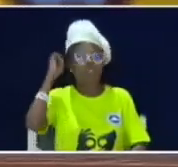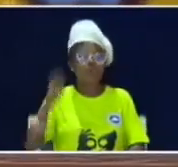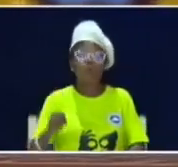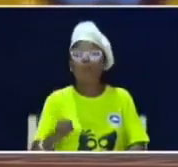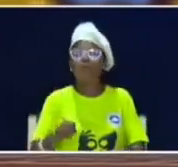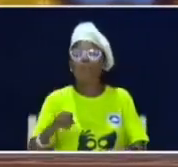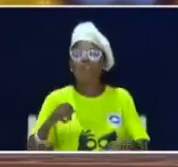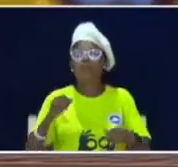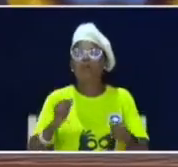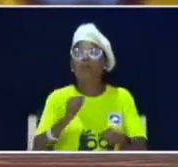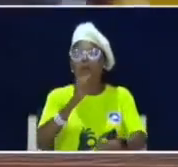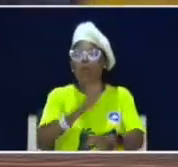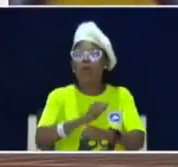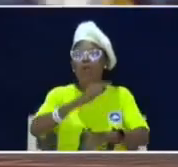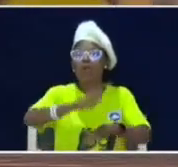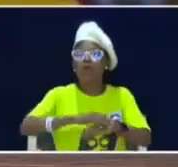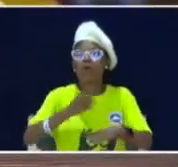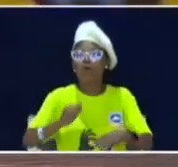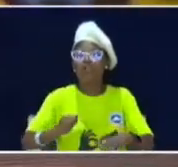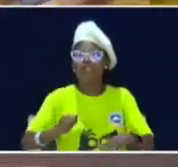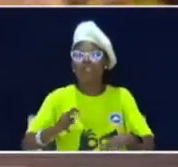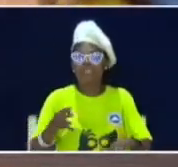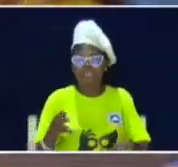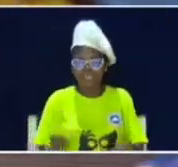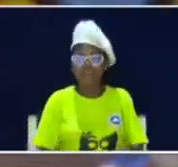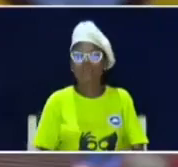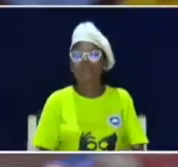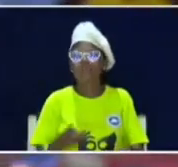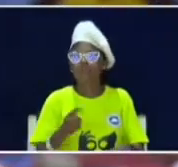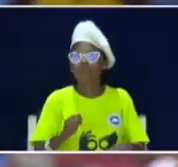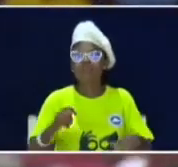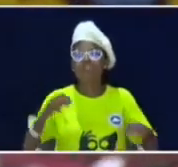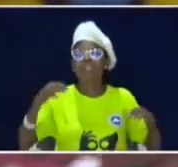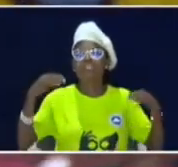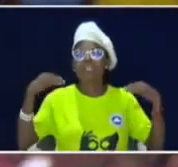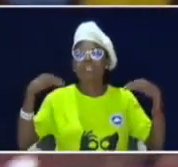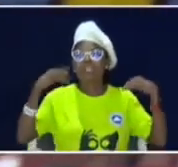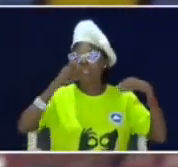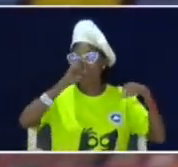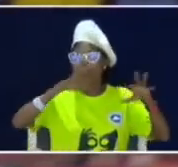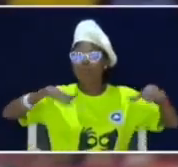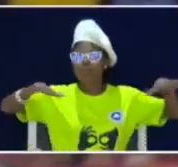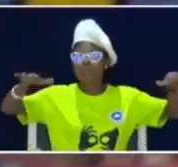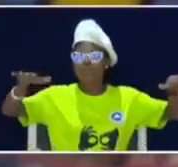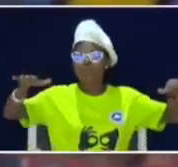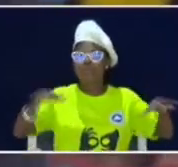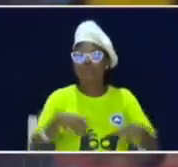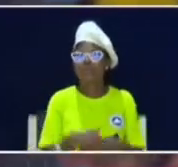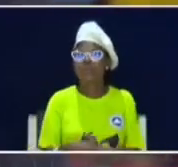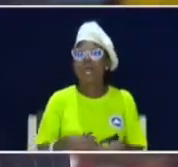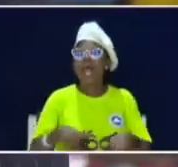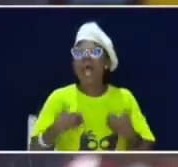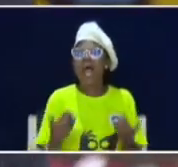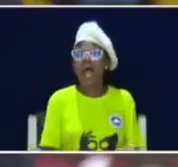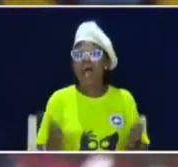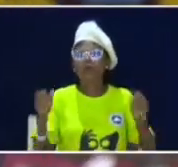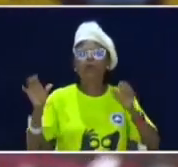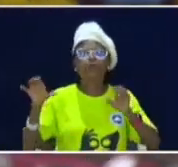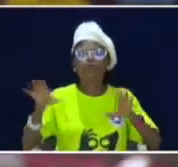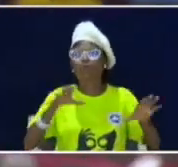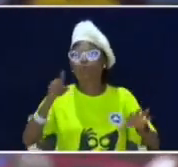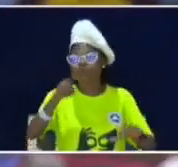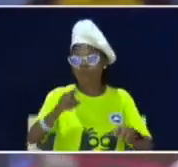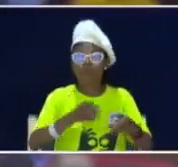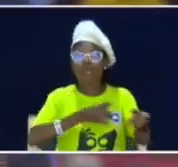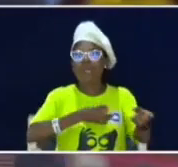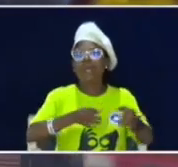strength of the eagle. The eagle has carried David. So David could kill the Goliath with just a stone. How do we explain this?